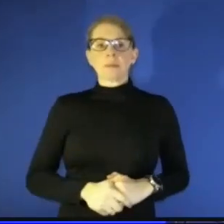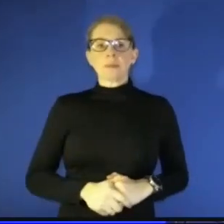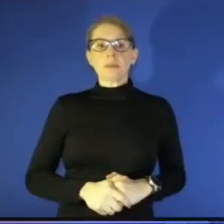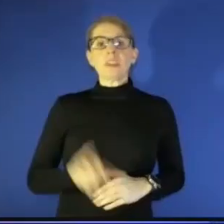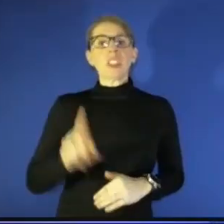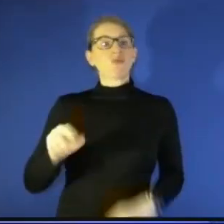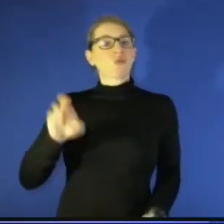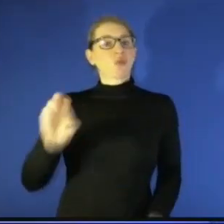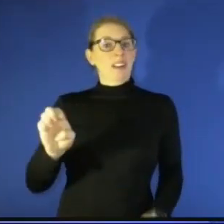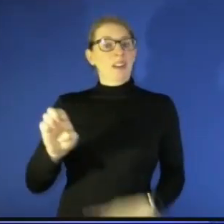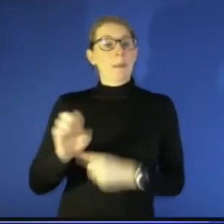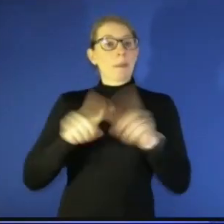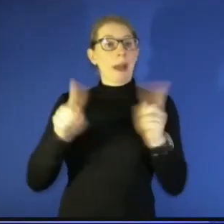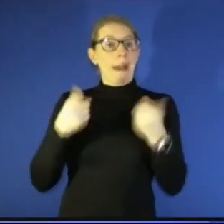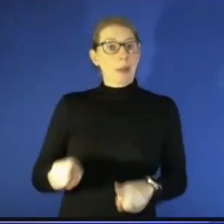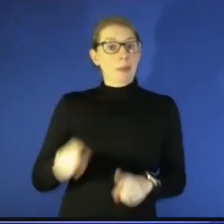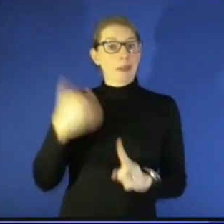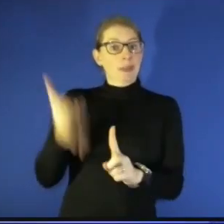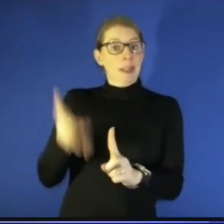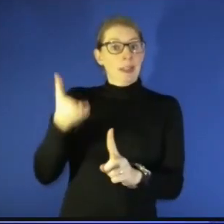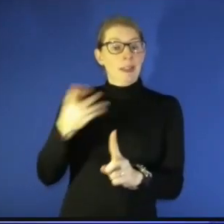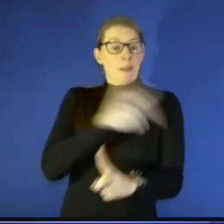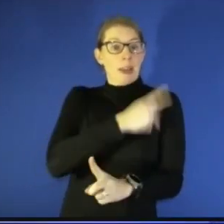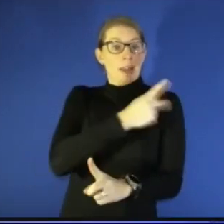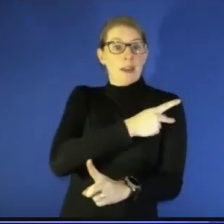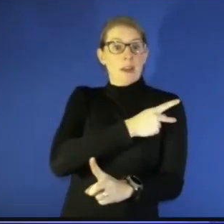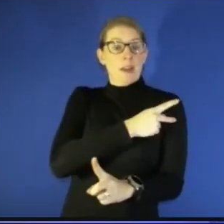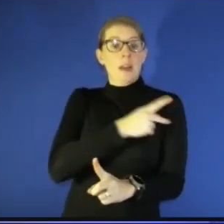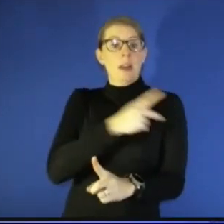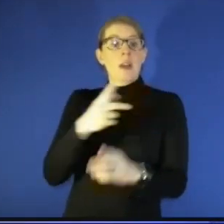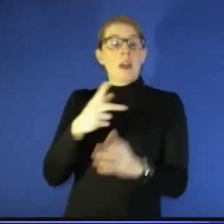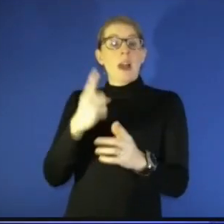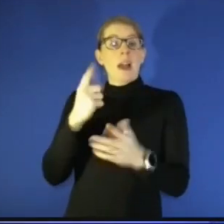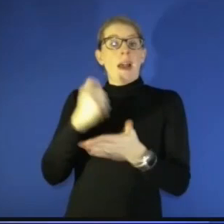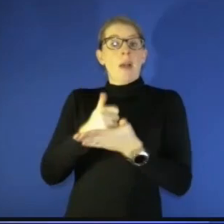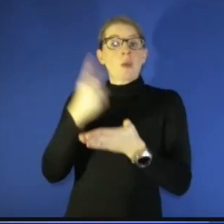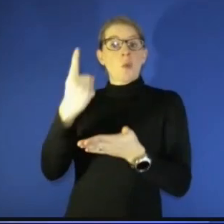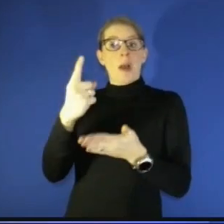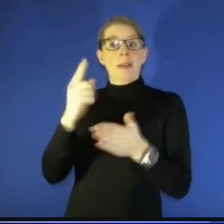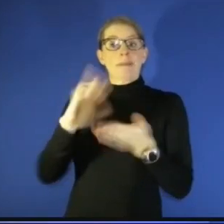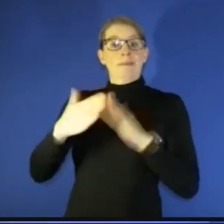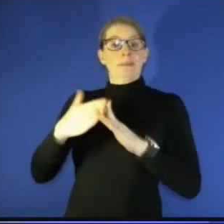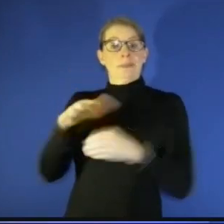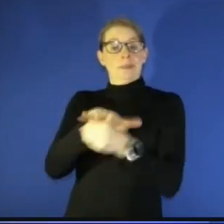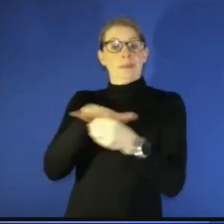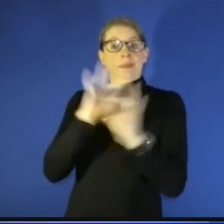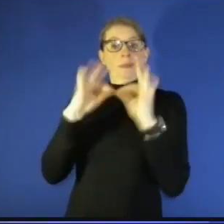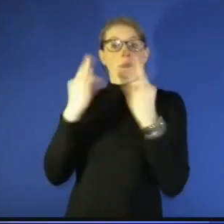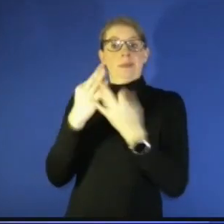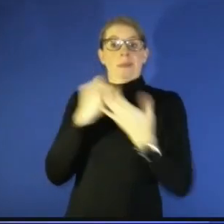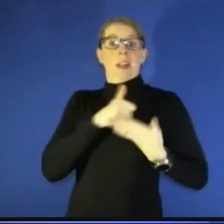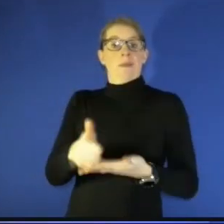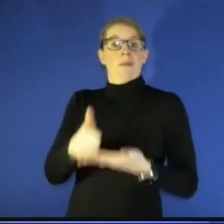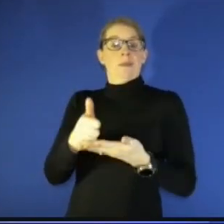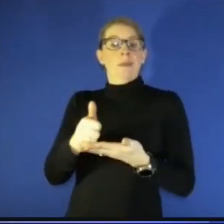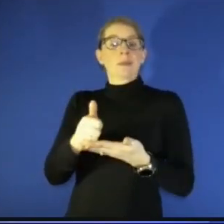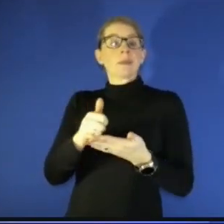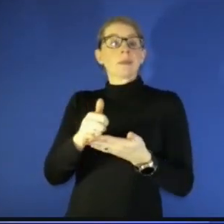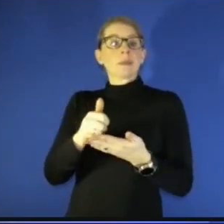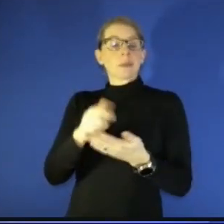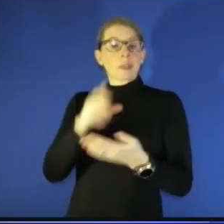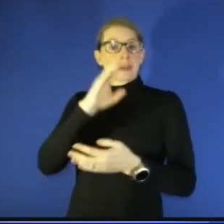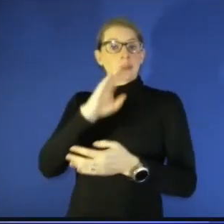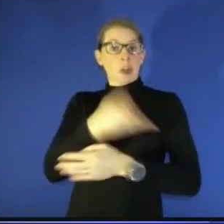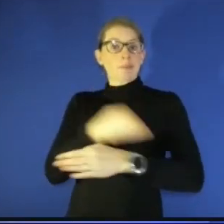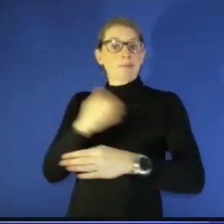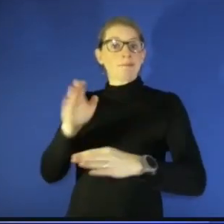but it did happen to this patient. Dr. Ebersole helped one Metro family get their daughter back to her old self. She experienced a certain type of brain bleed that